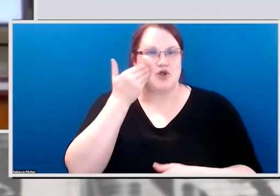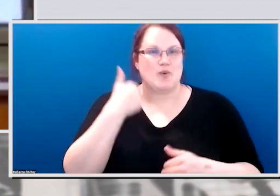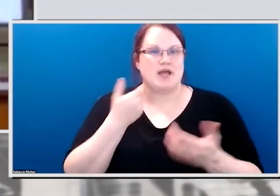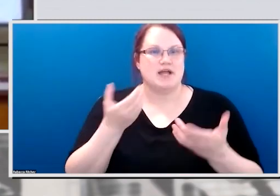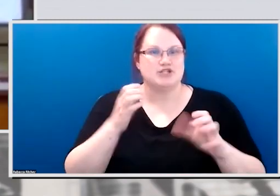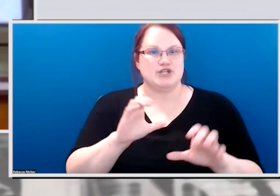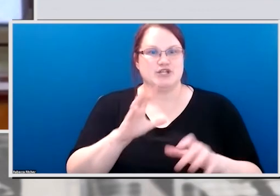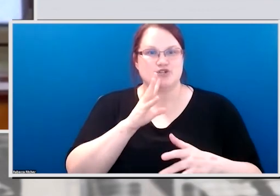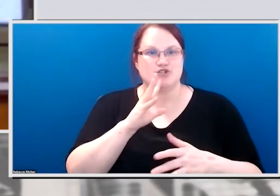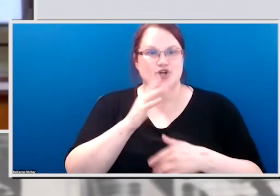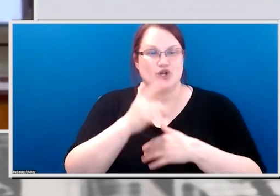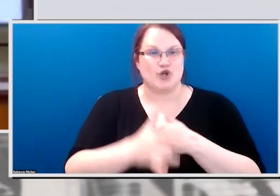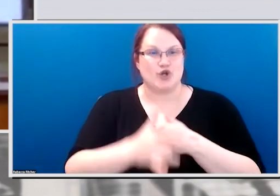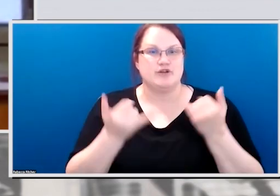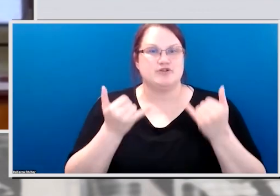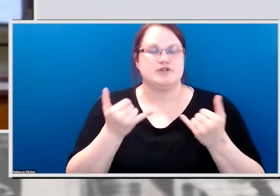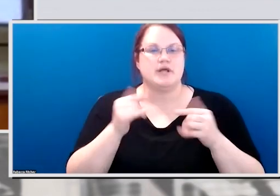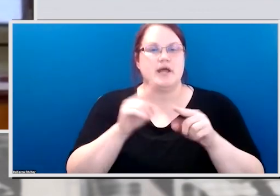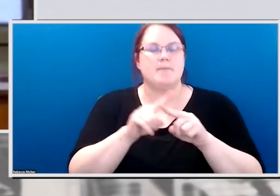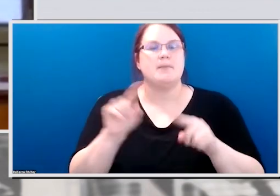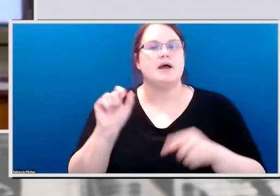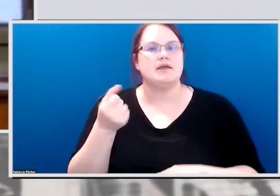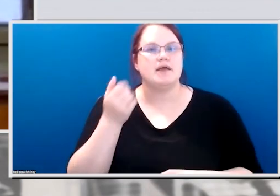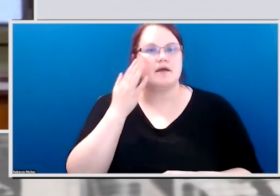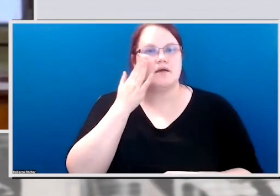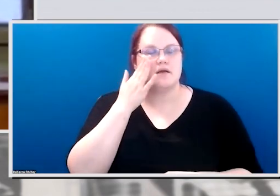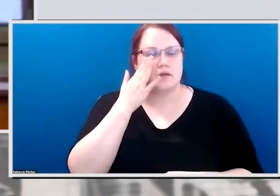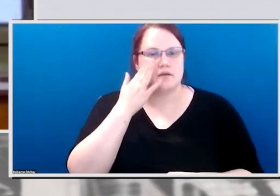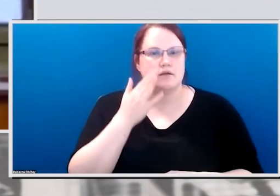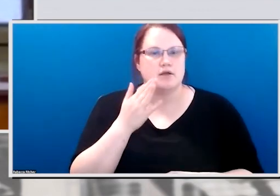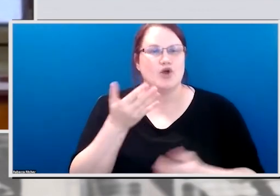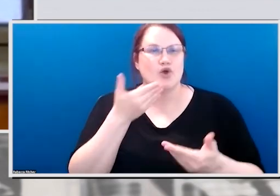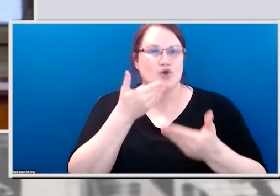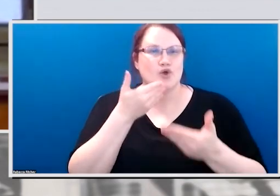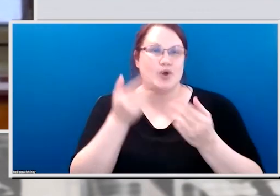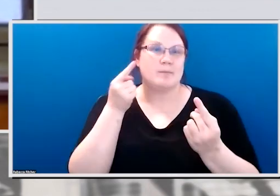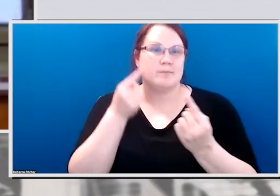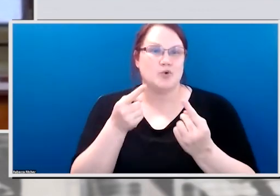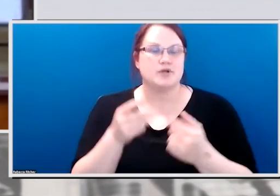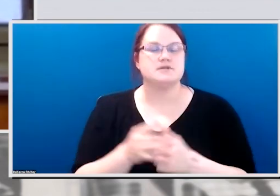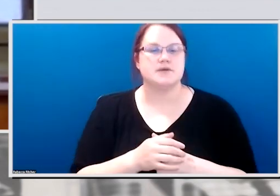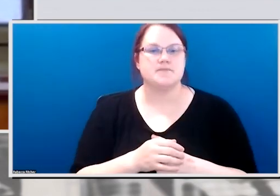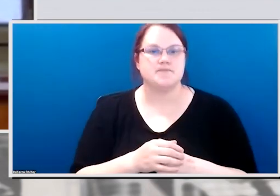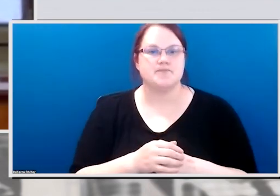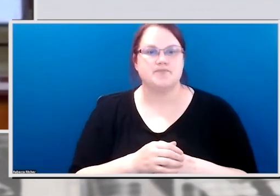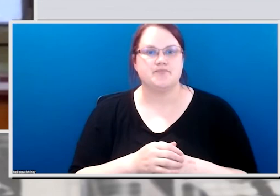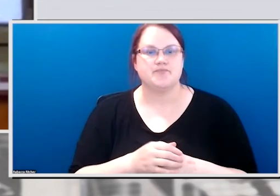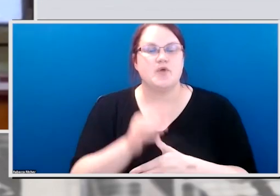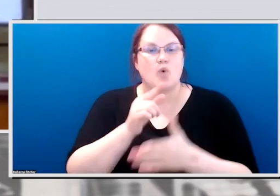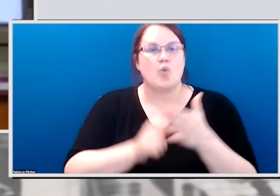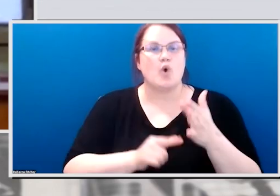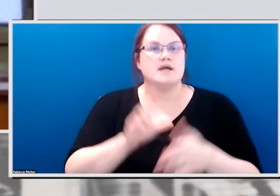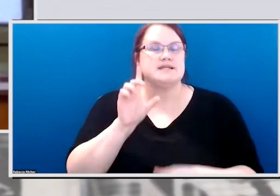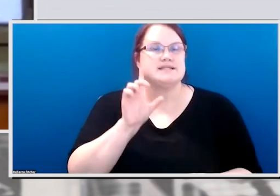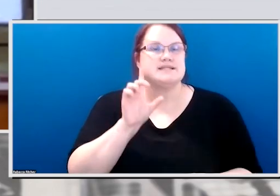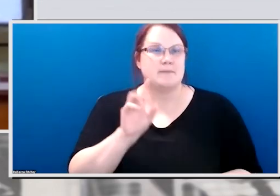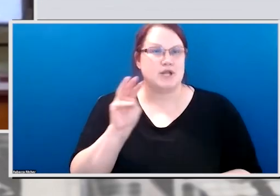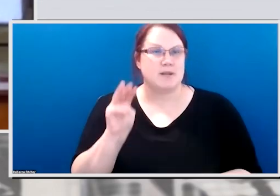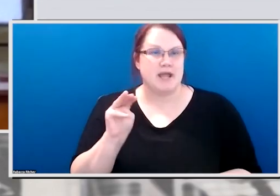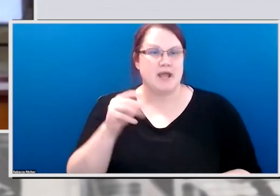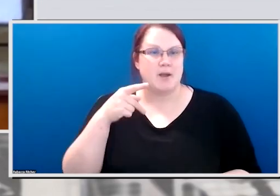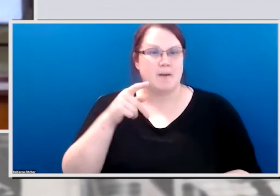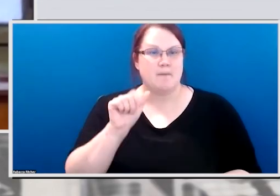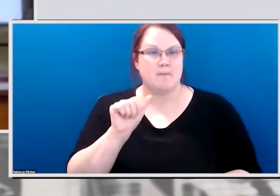today too. But yeah, I mean, both are great points. I think to what Deputy Mayor Pollack mentioned